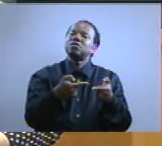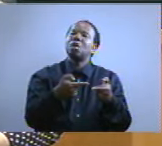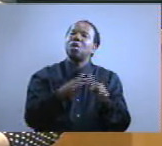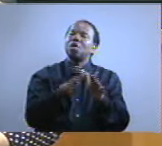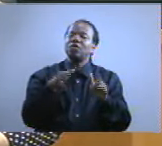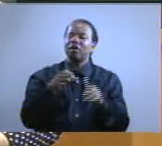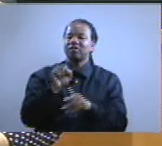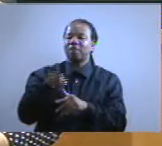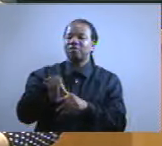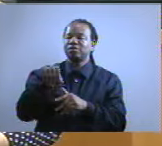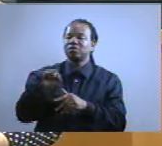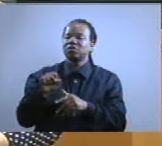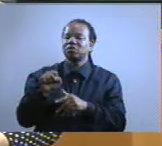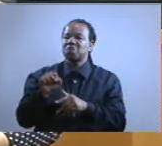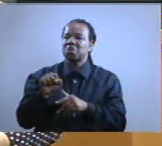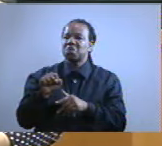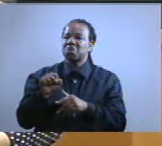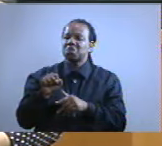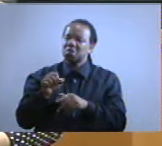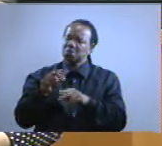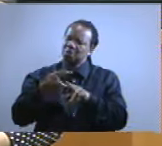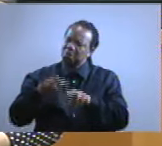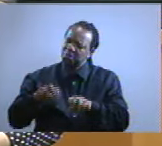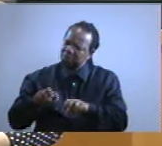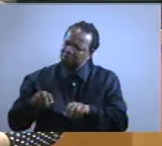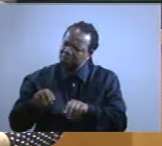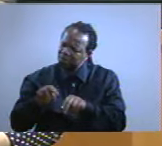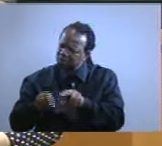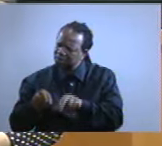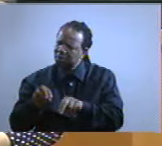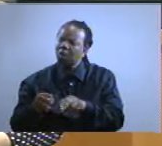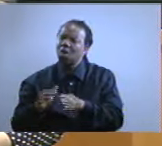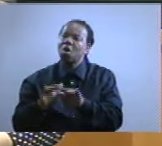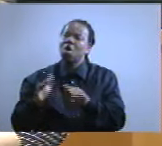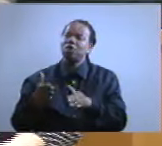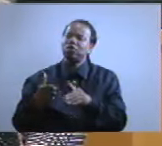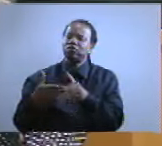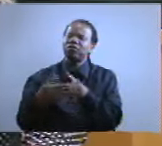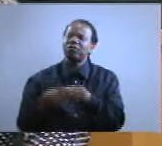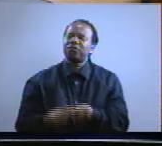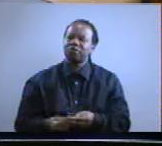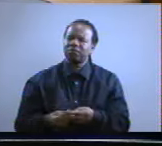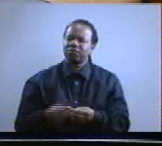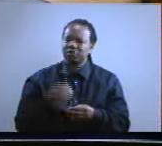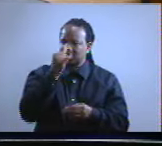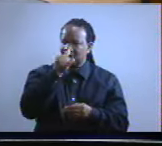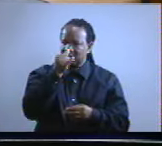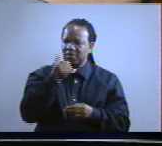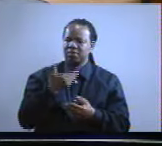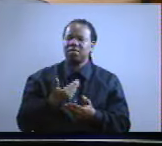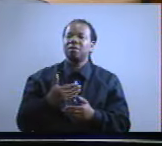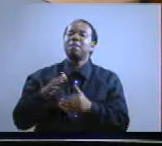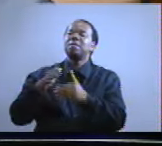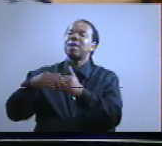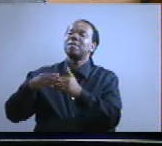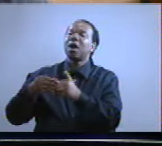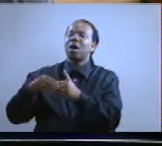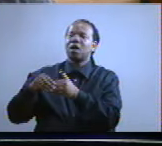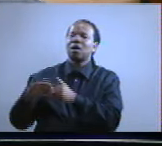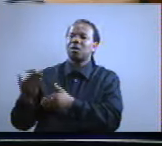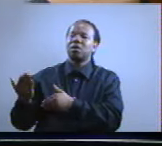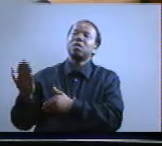on the conviction rates of criminals and its consequences for the fight against crime. Noted. Does any other member wish to give notice of a